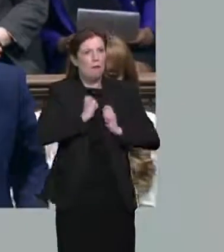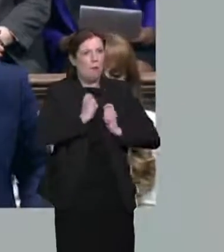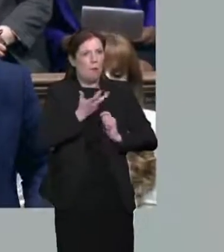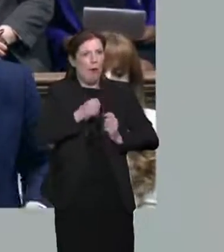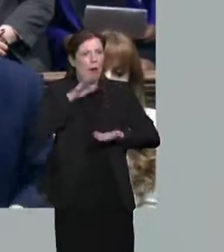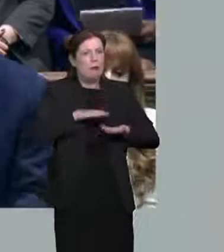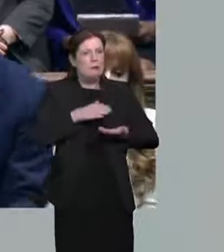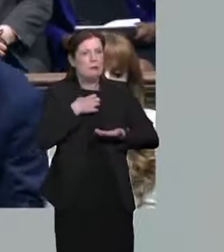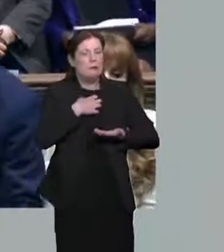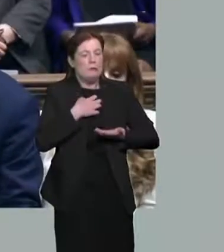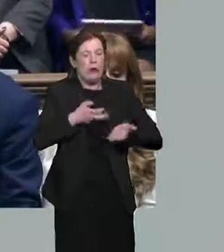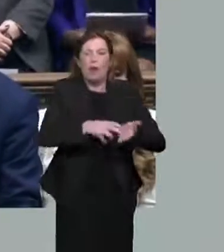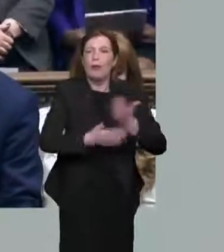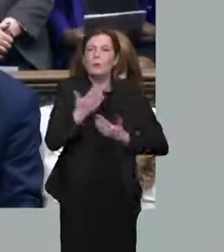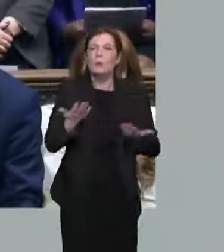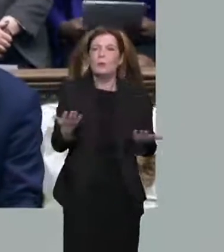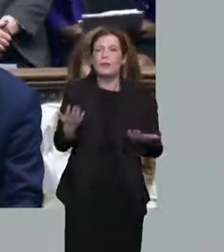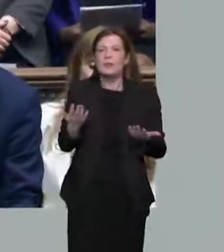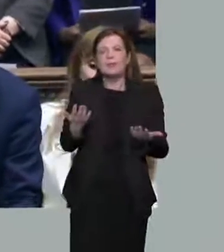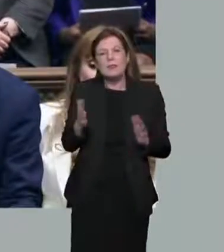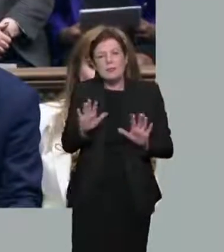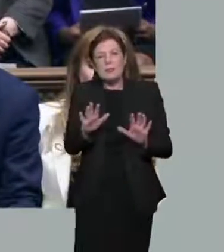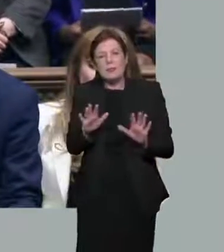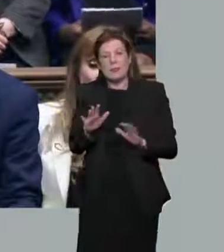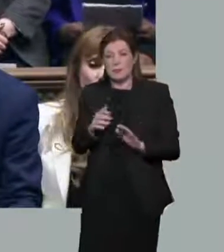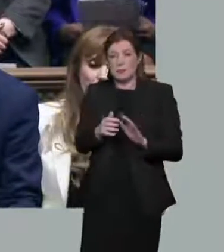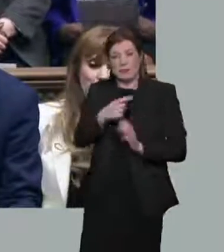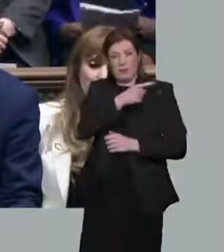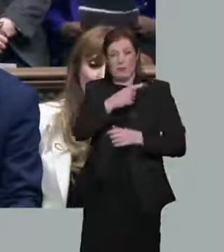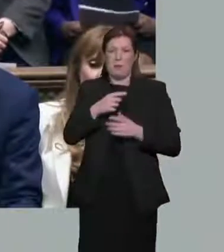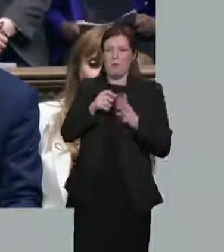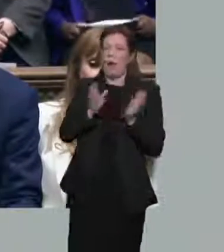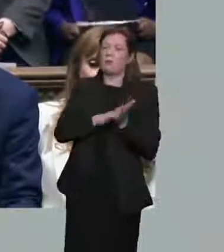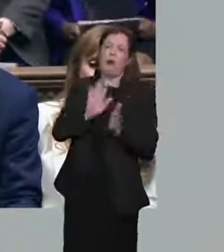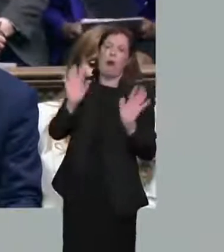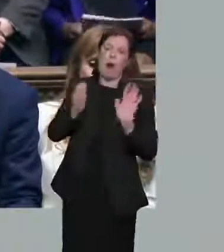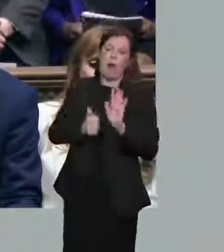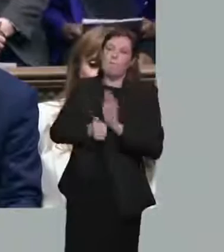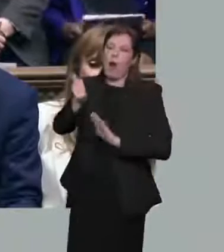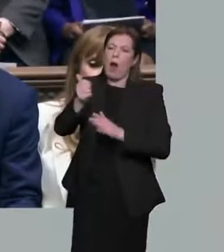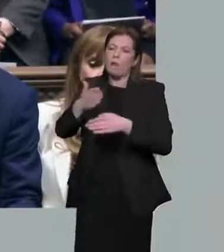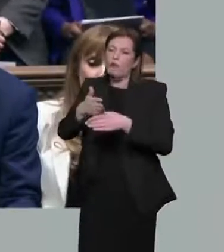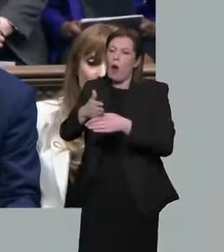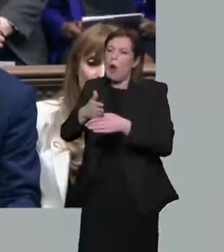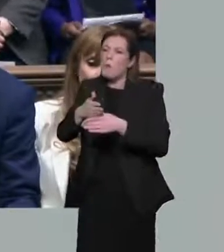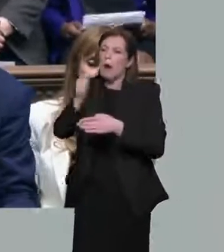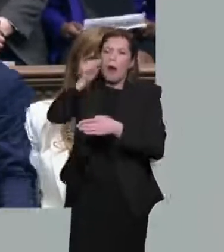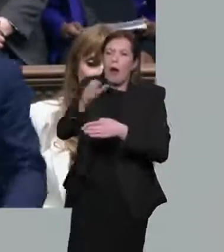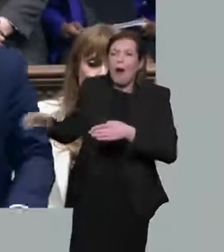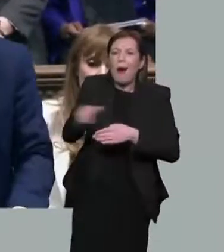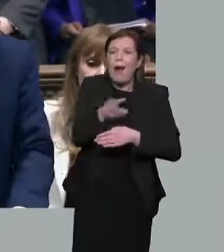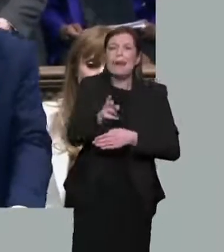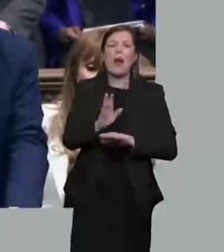keeps telling us just how opposed he is to fire and rehire. But as we saw on Monday,